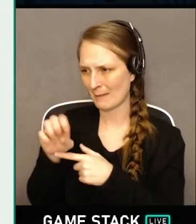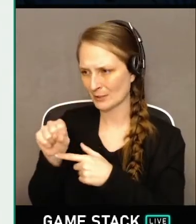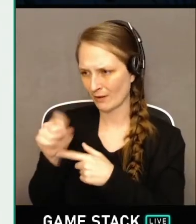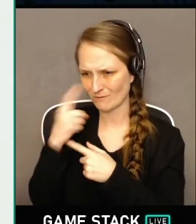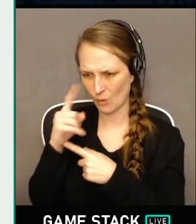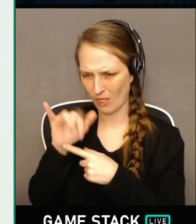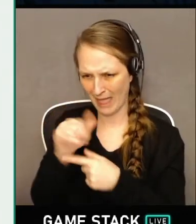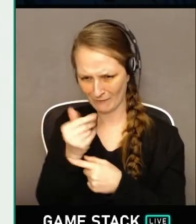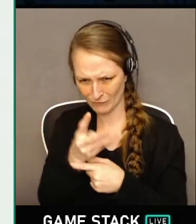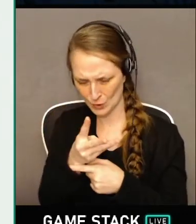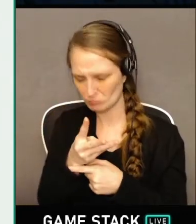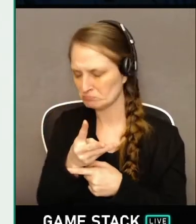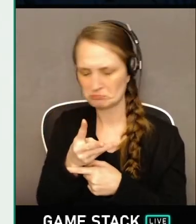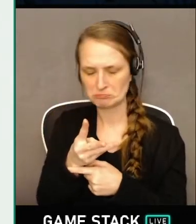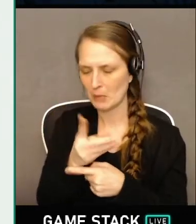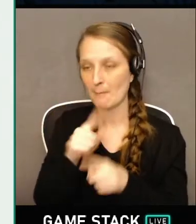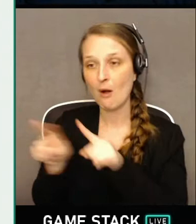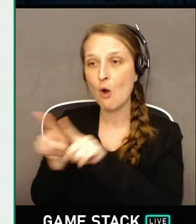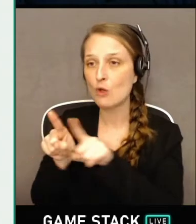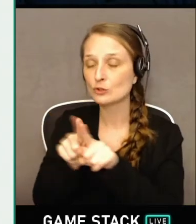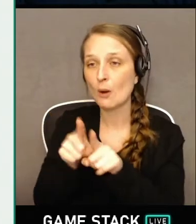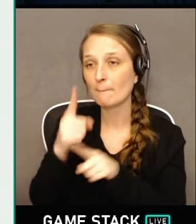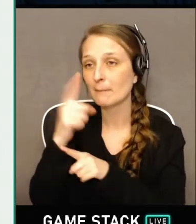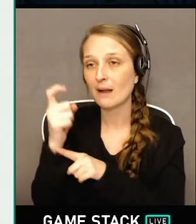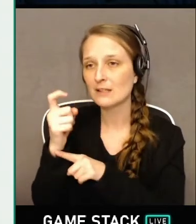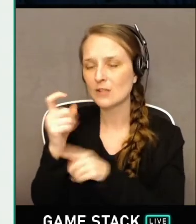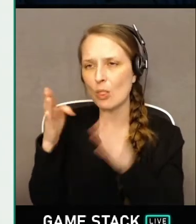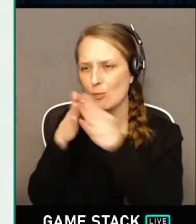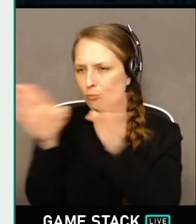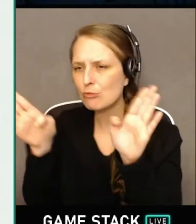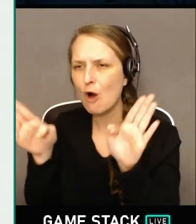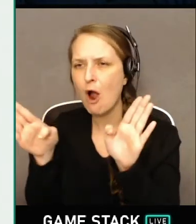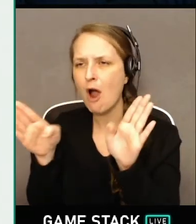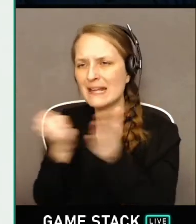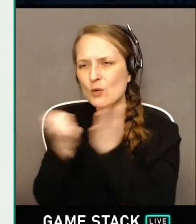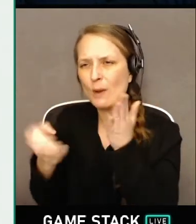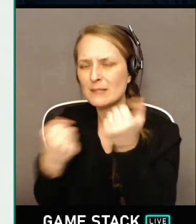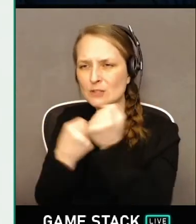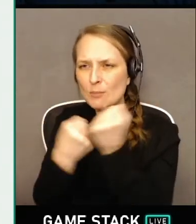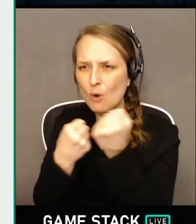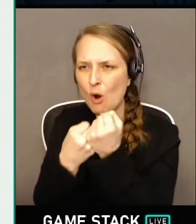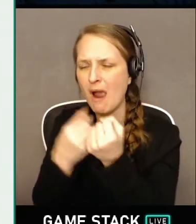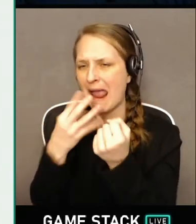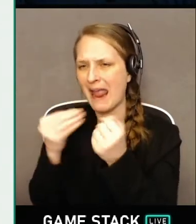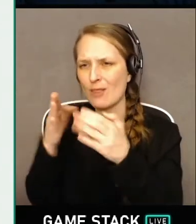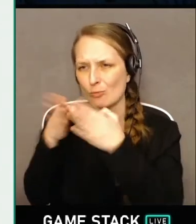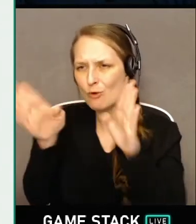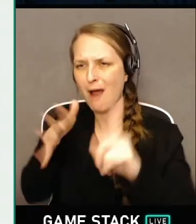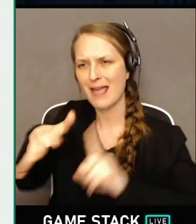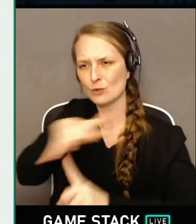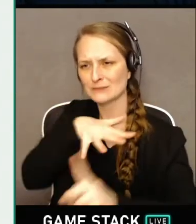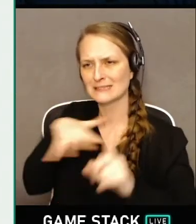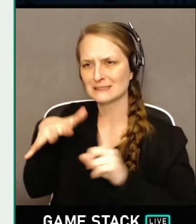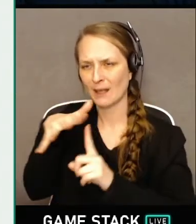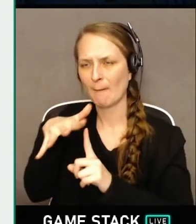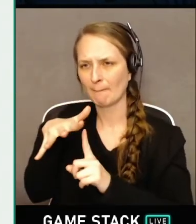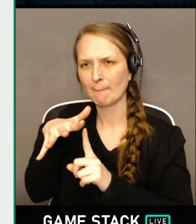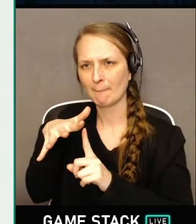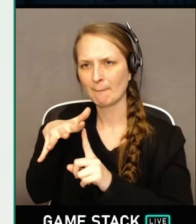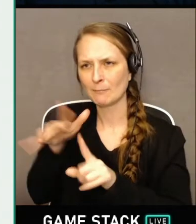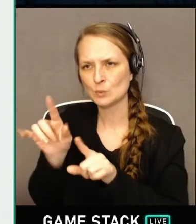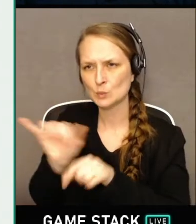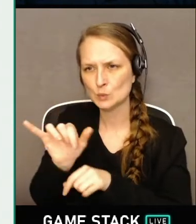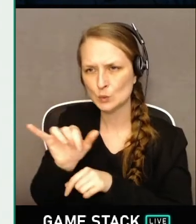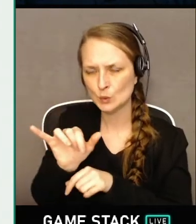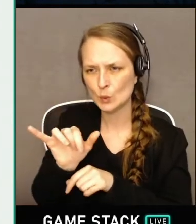features, but also because of the broad hardware support and the vibrant ecosystem on top of it. We have been building DirectX